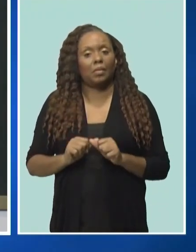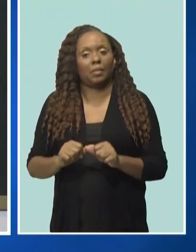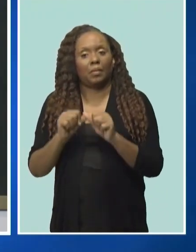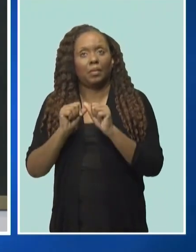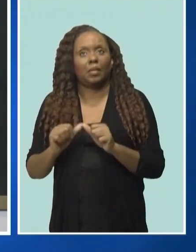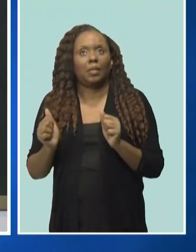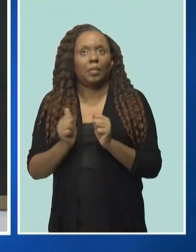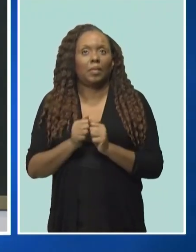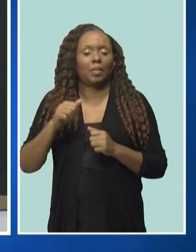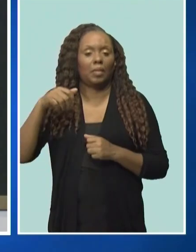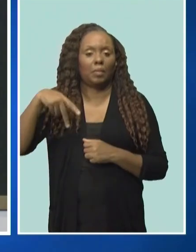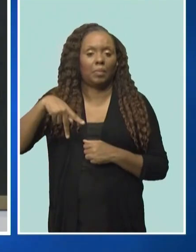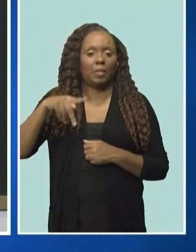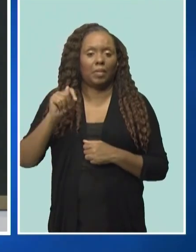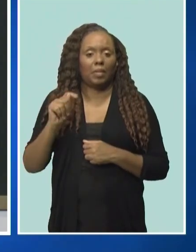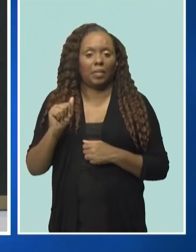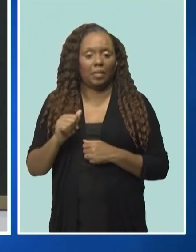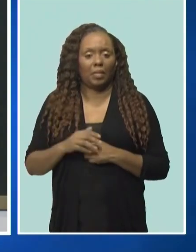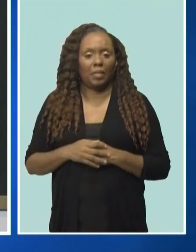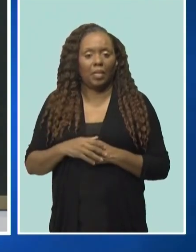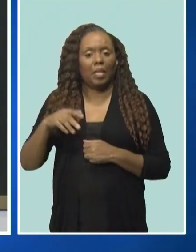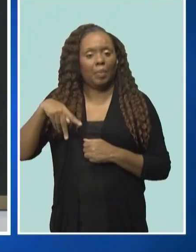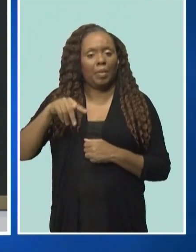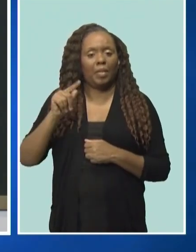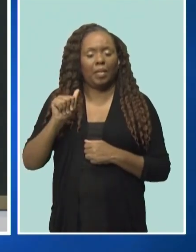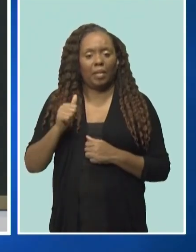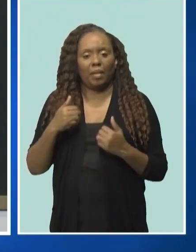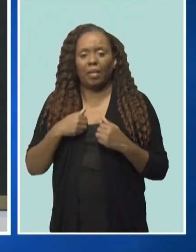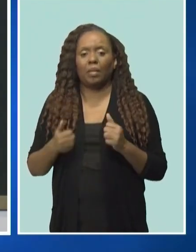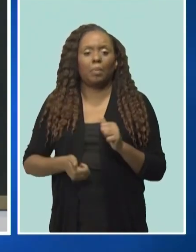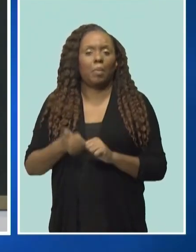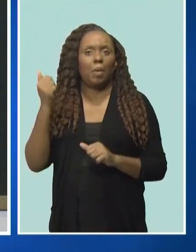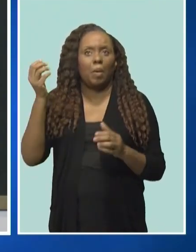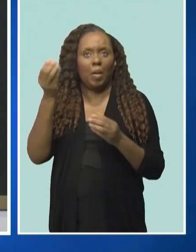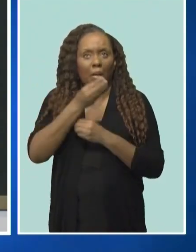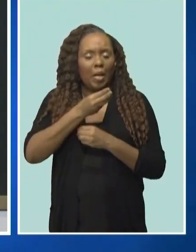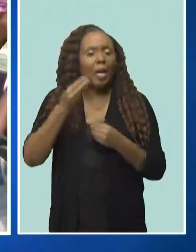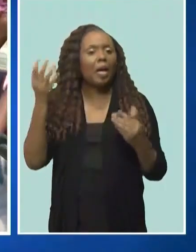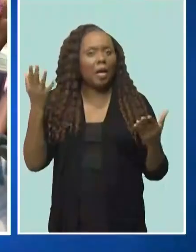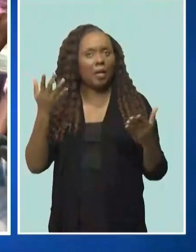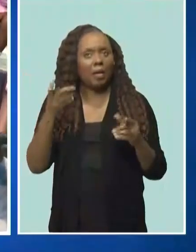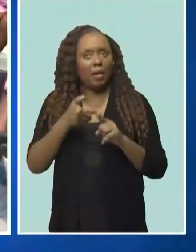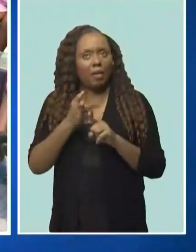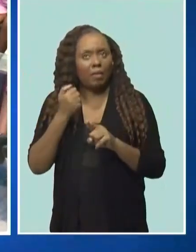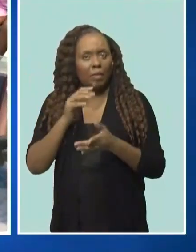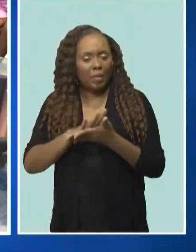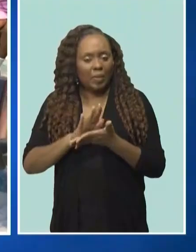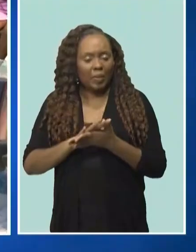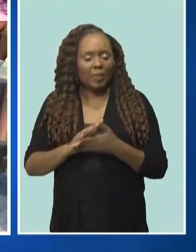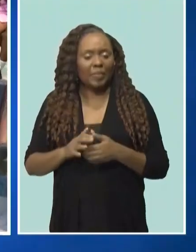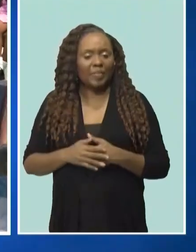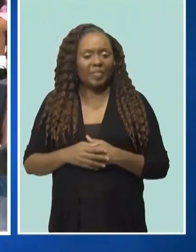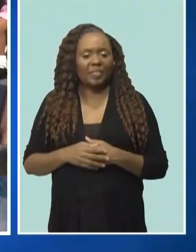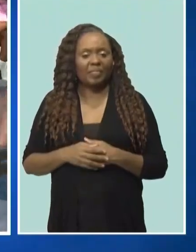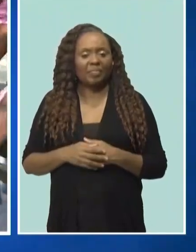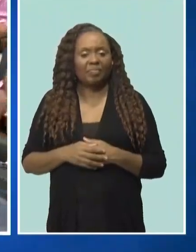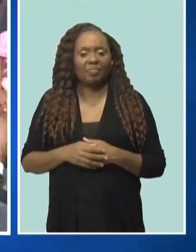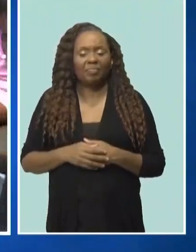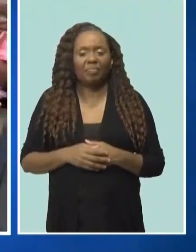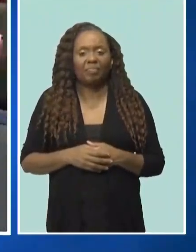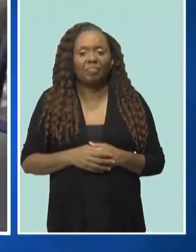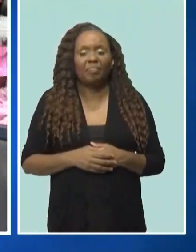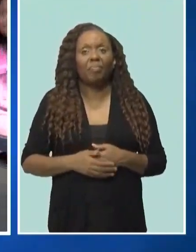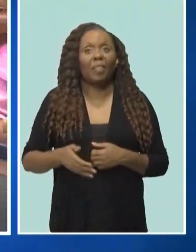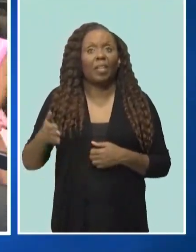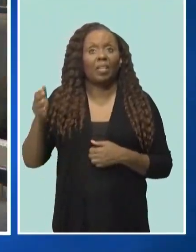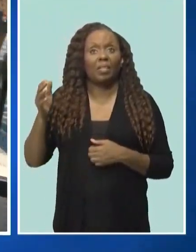the PTA. It is where you get the most information outside of the classroom. And featured speaker Dr. Patricia Saul